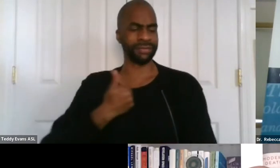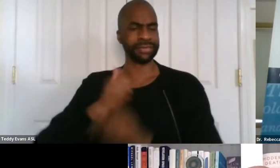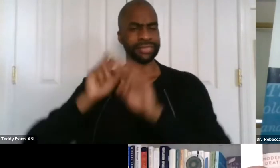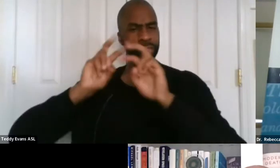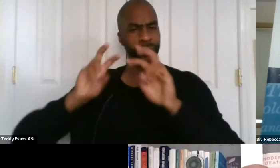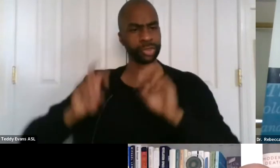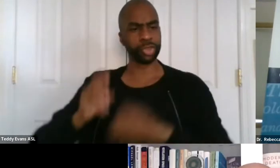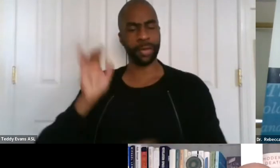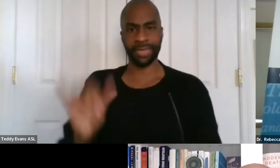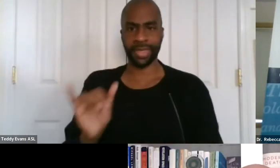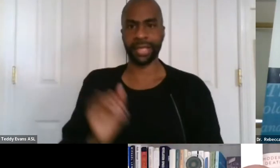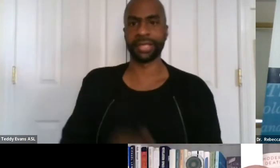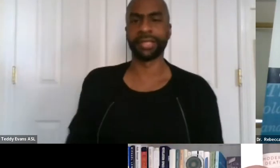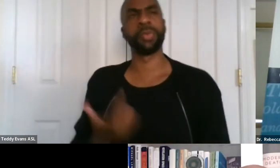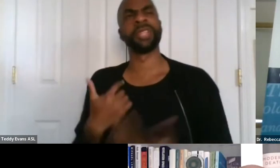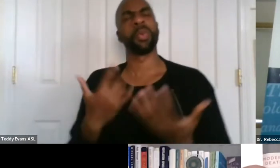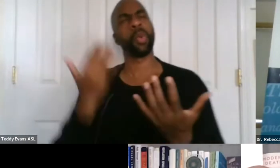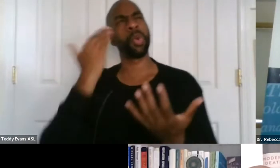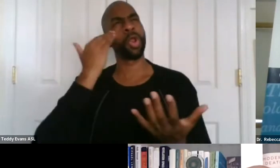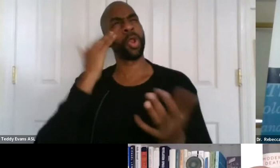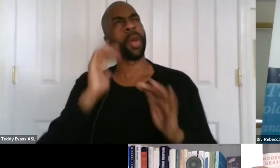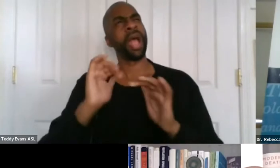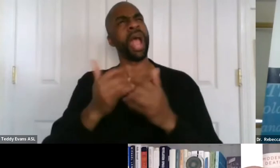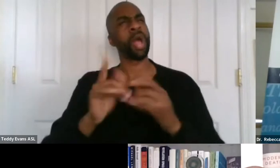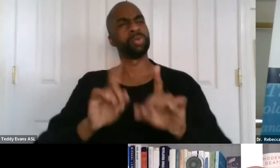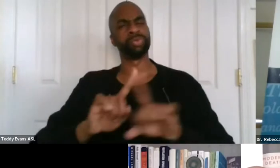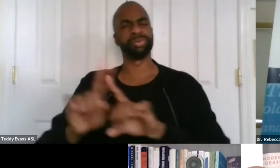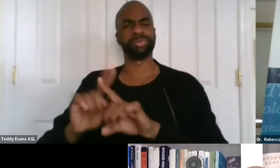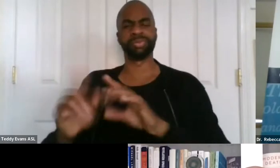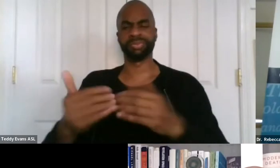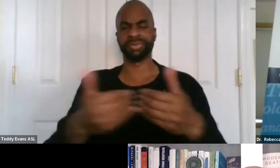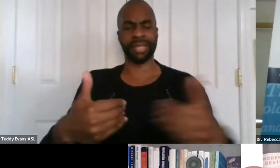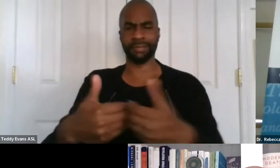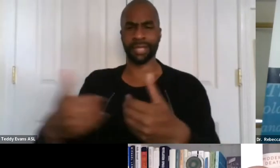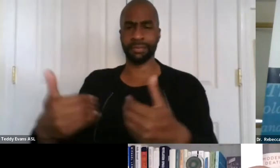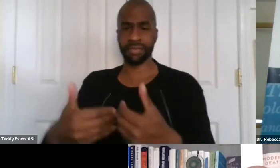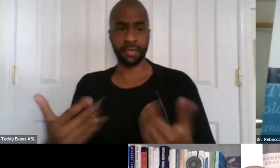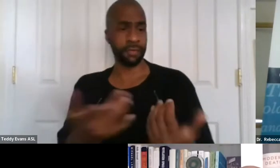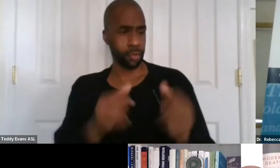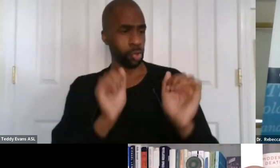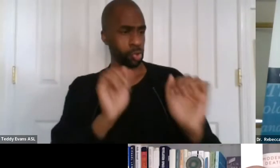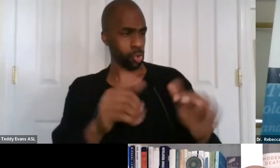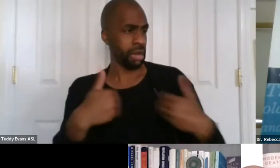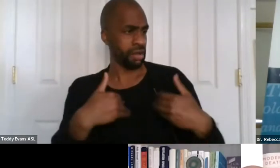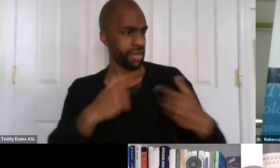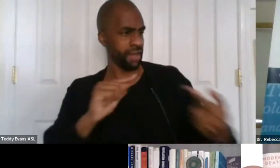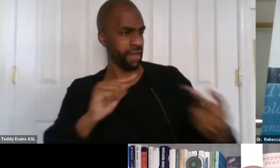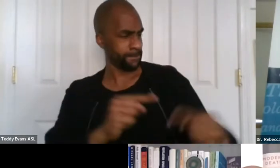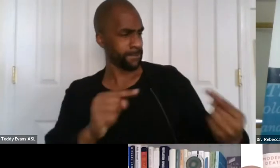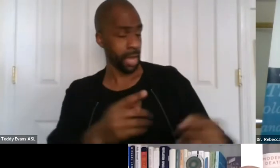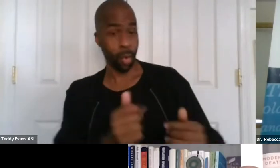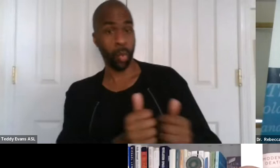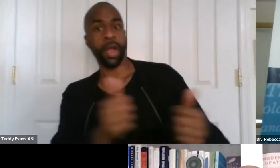how to differentiate these three. Certainly, you can have pain without nociception. People have phantom limb pain decades after maybe they've had